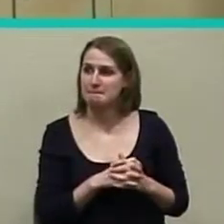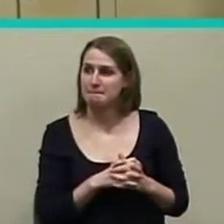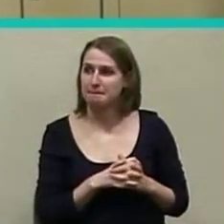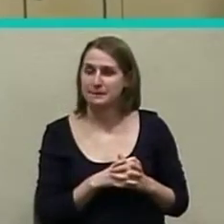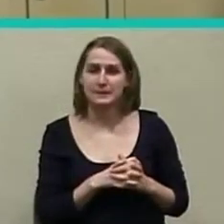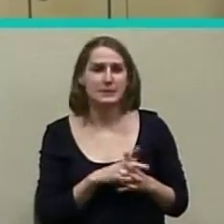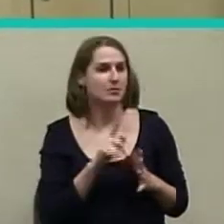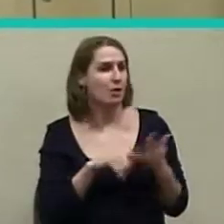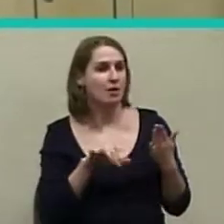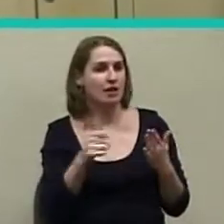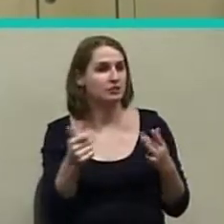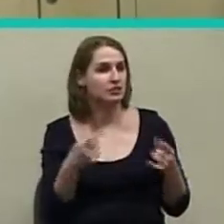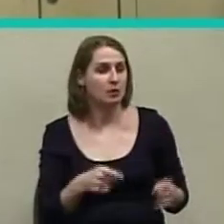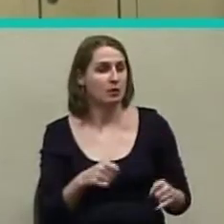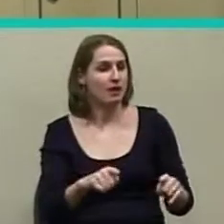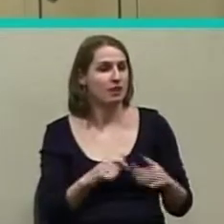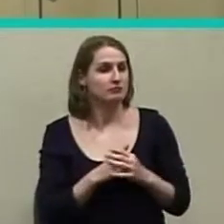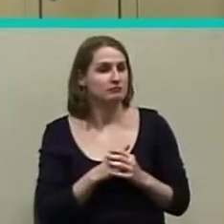What else is going on?